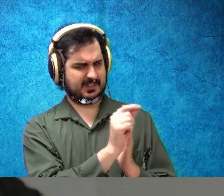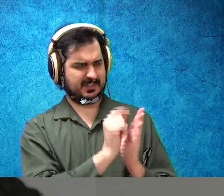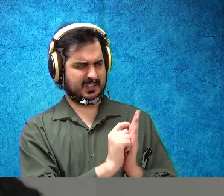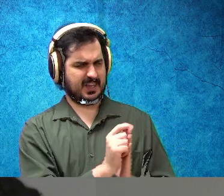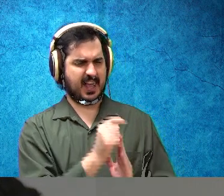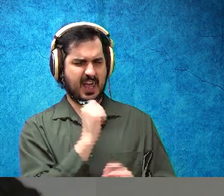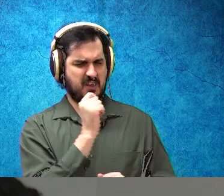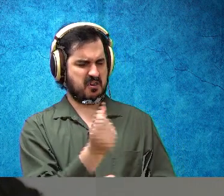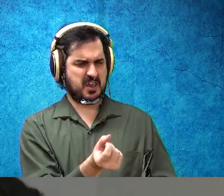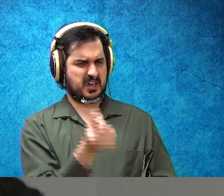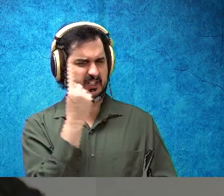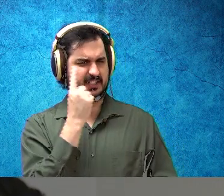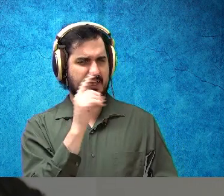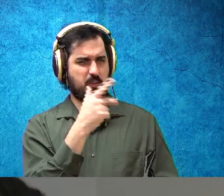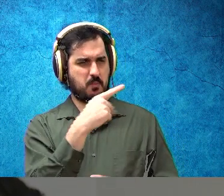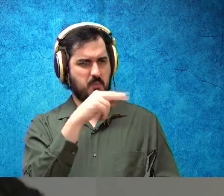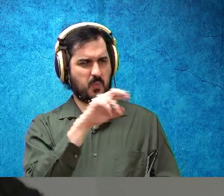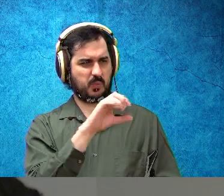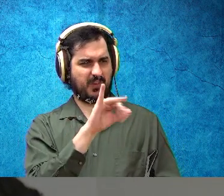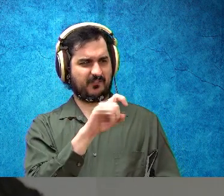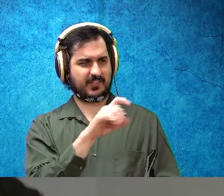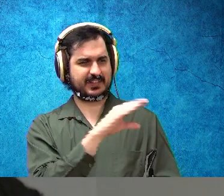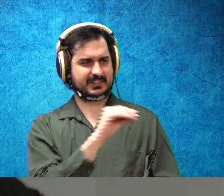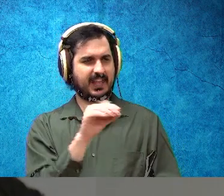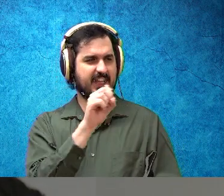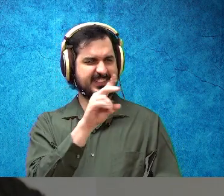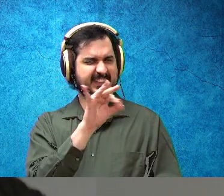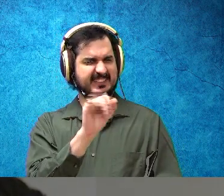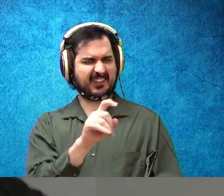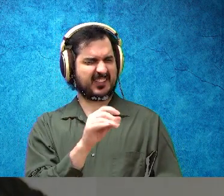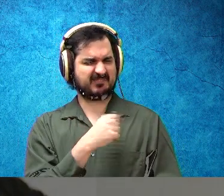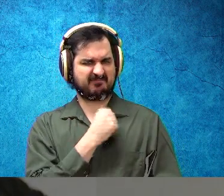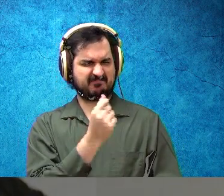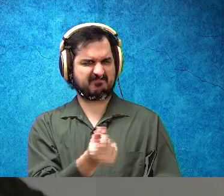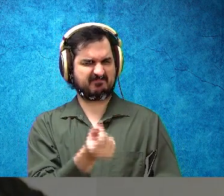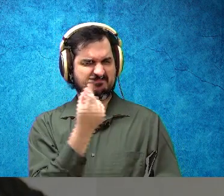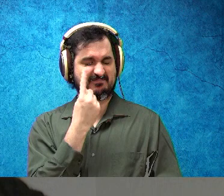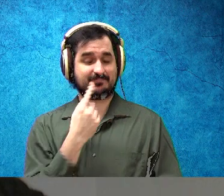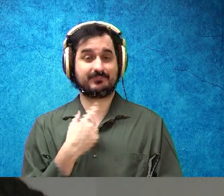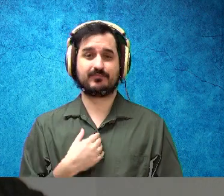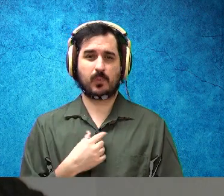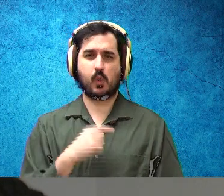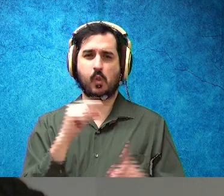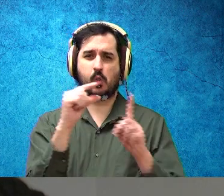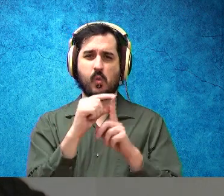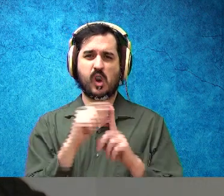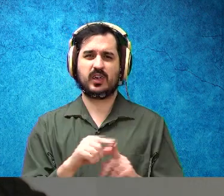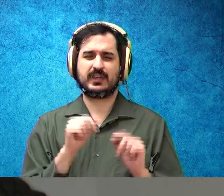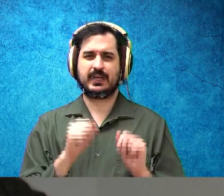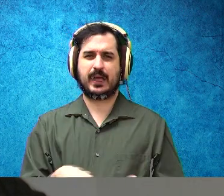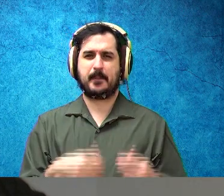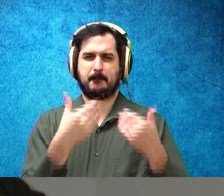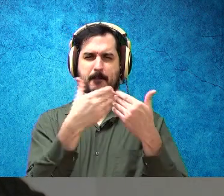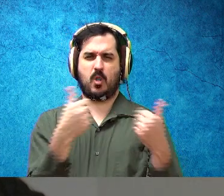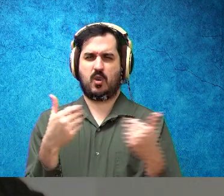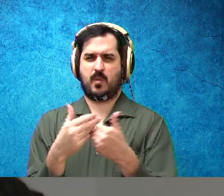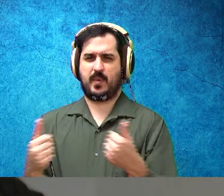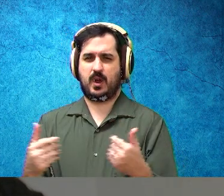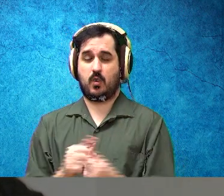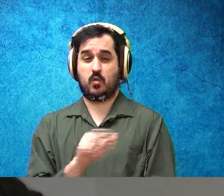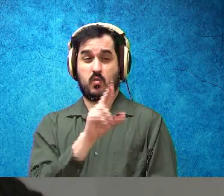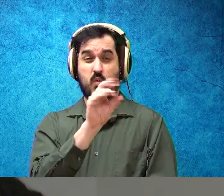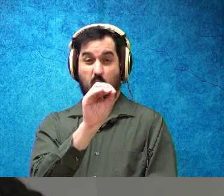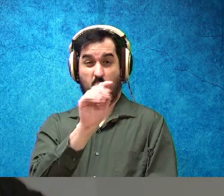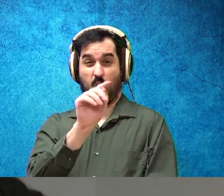at all. Please help. From Pat. Words can be broken down into different parts: roots, prefixes,